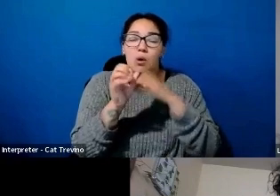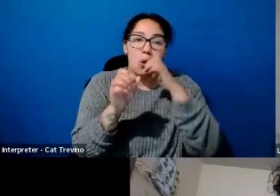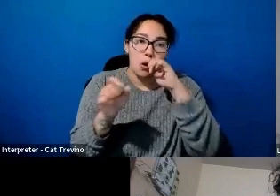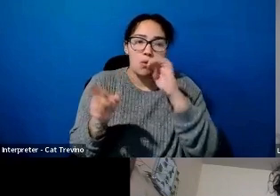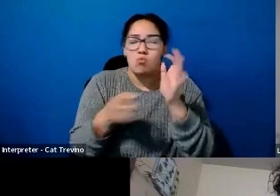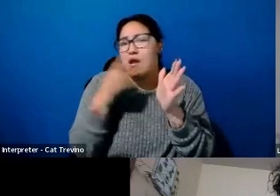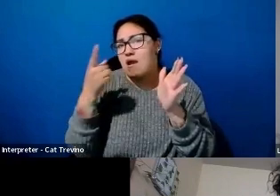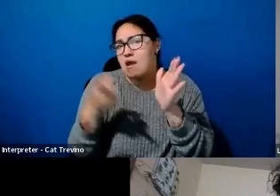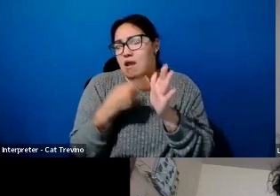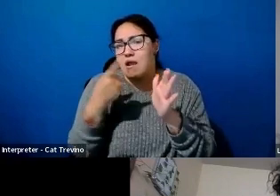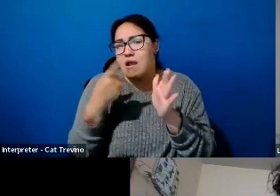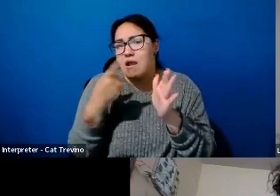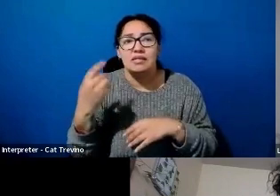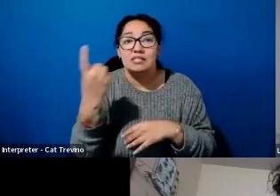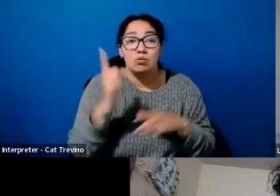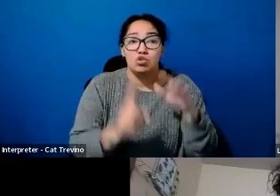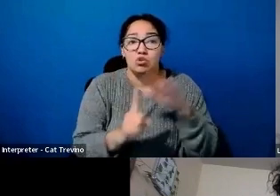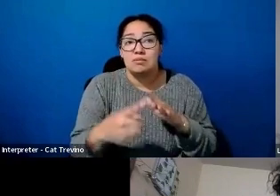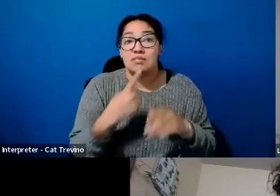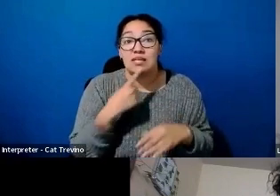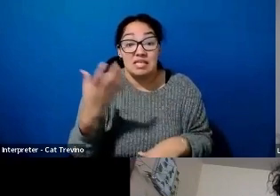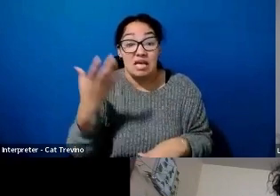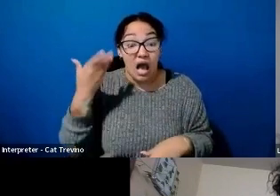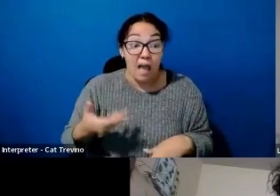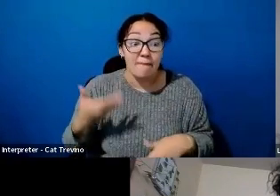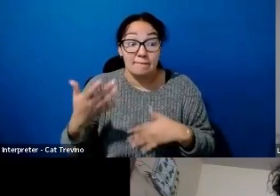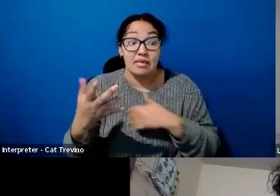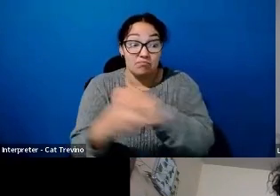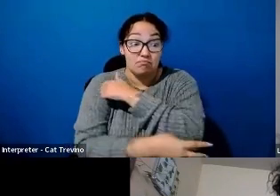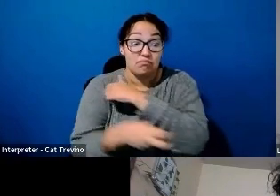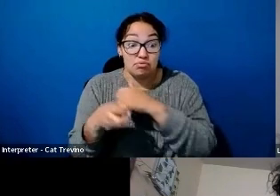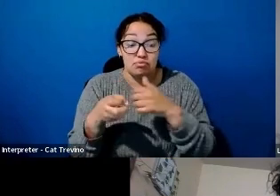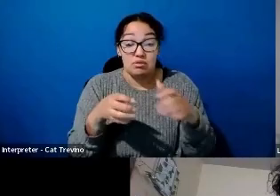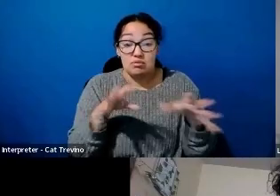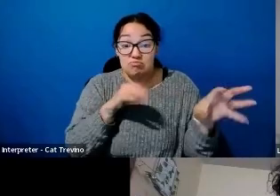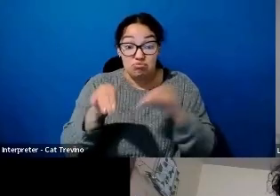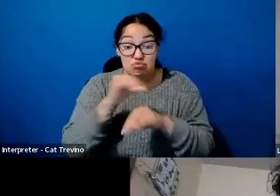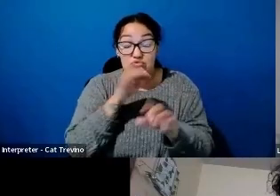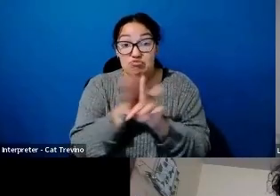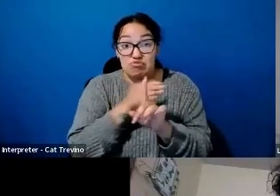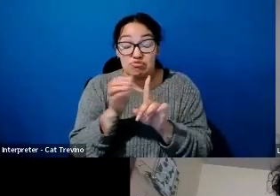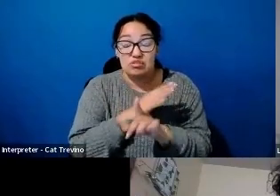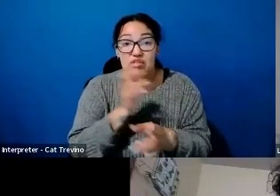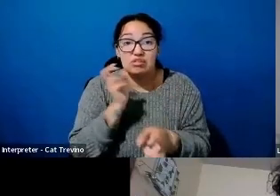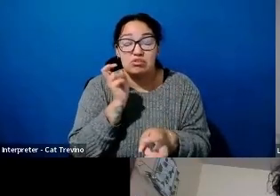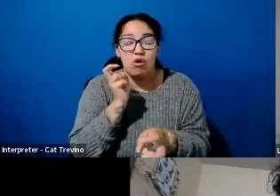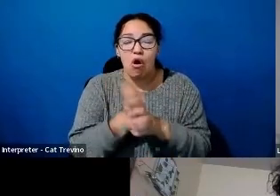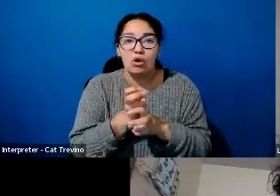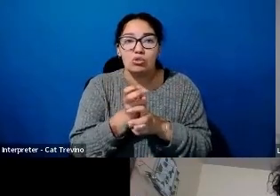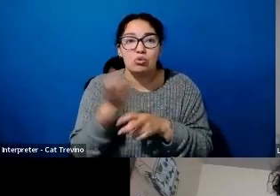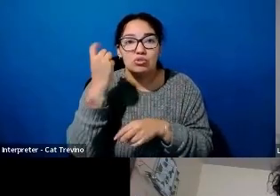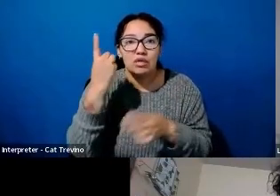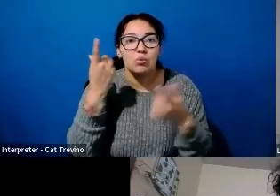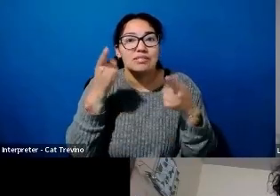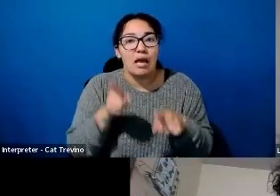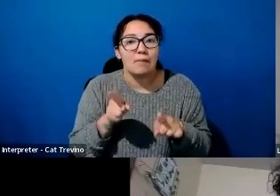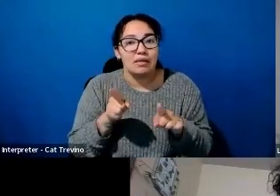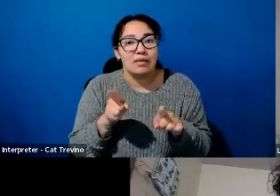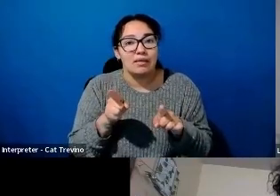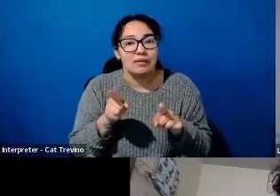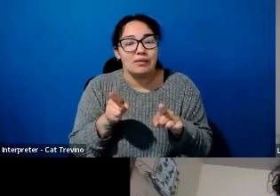someone comes in and says, I'm being trafficked, because it's really hard to wrap your head around what's going on with